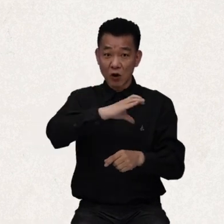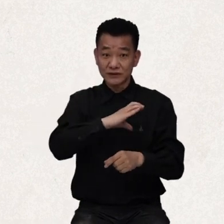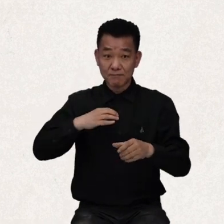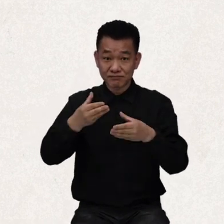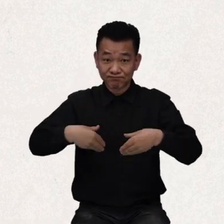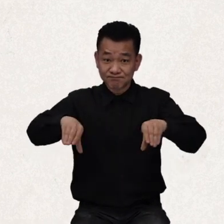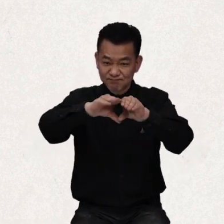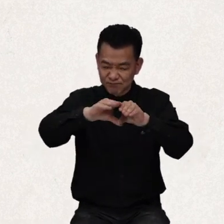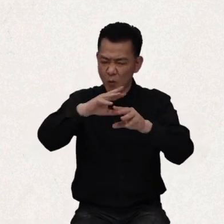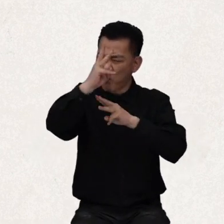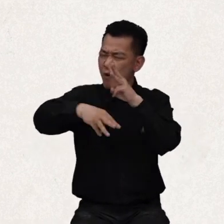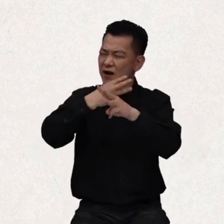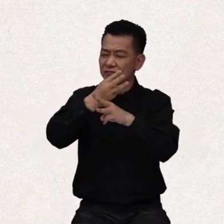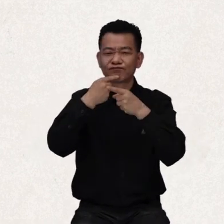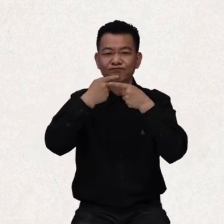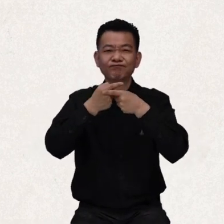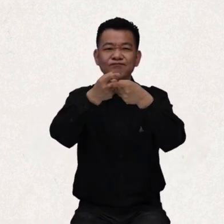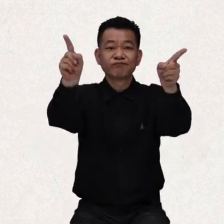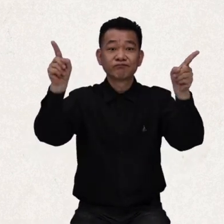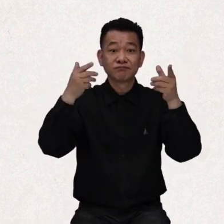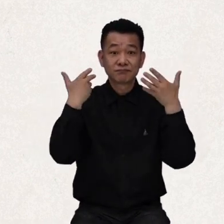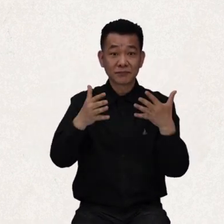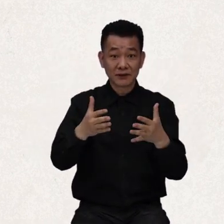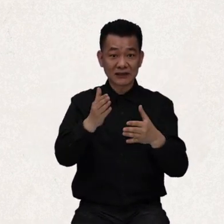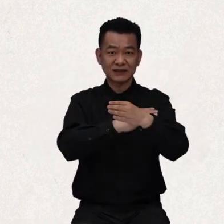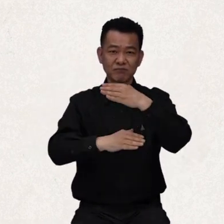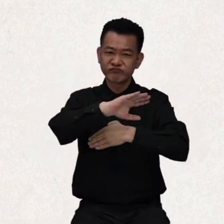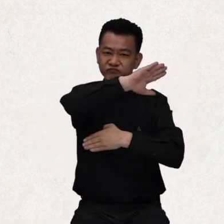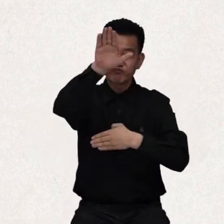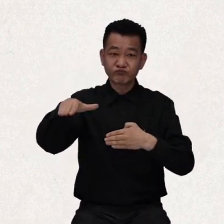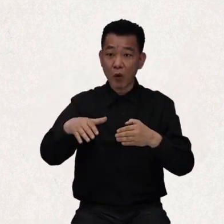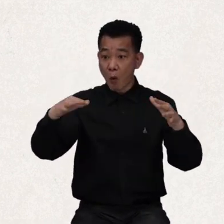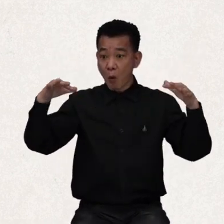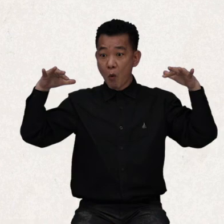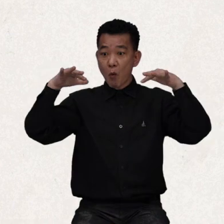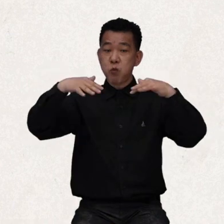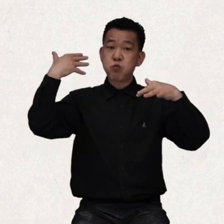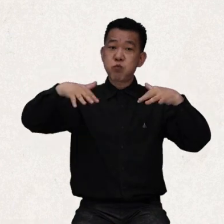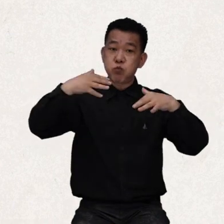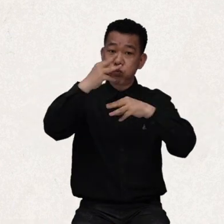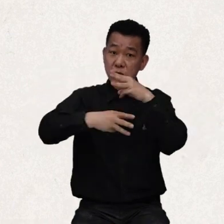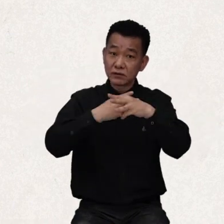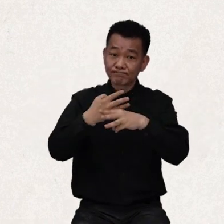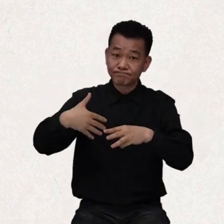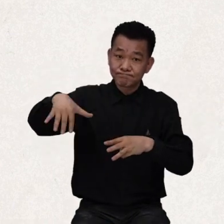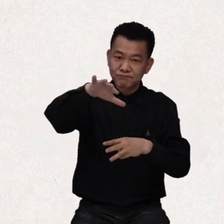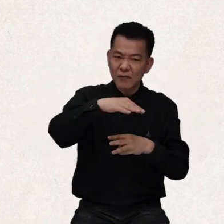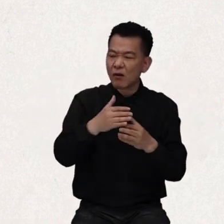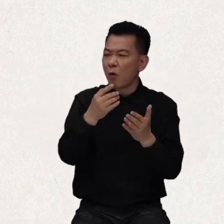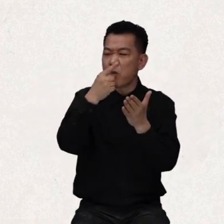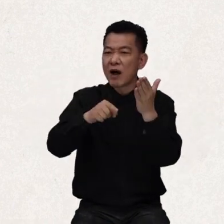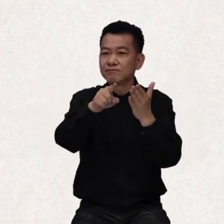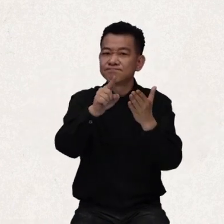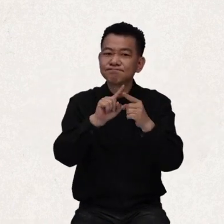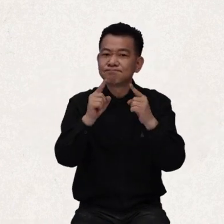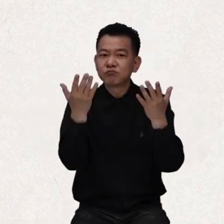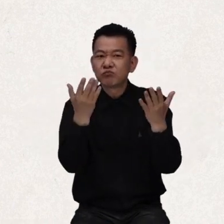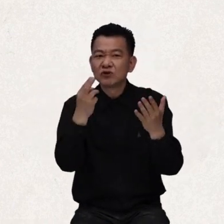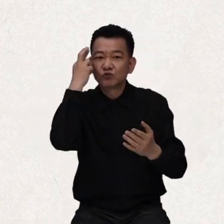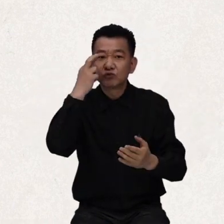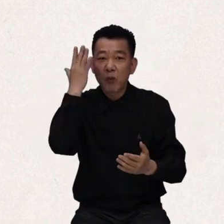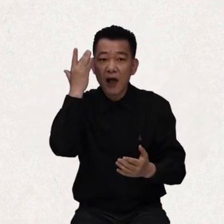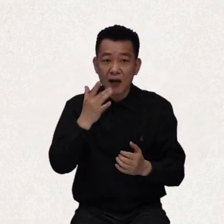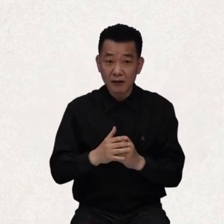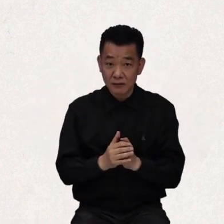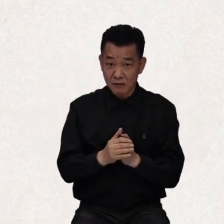this declaration, people started to think about the human rights. Why is that? The Universal